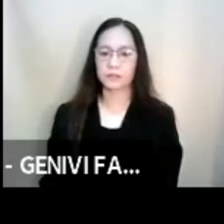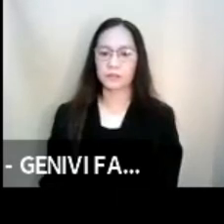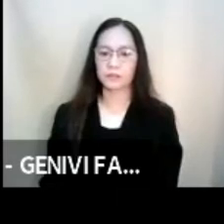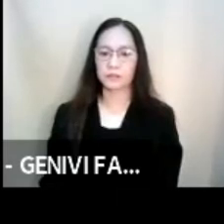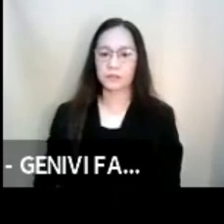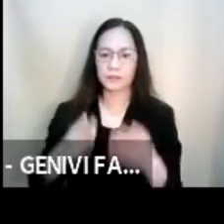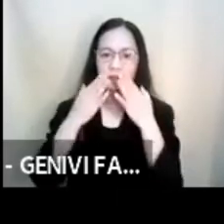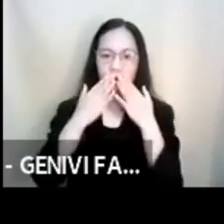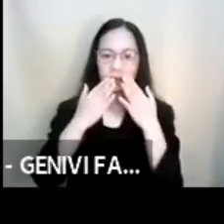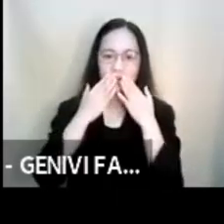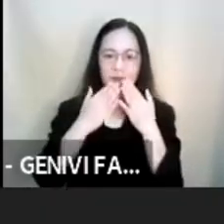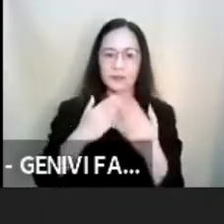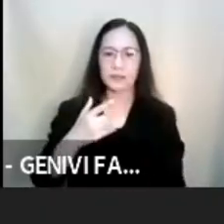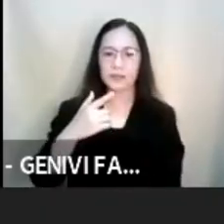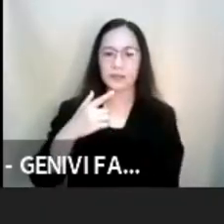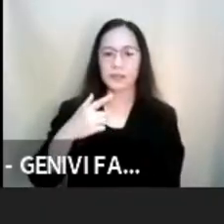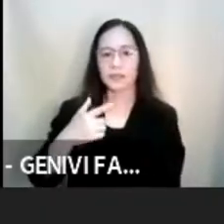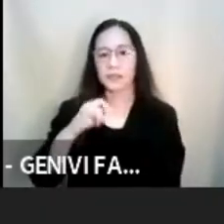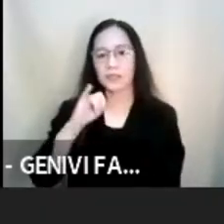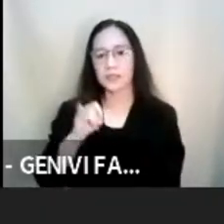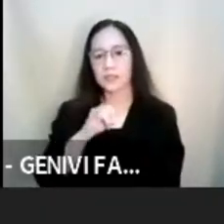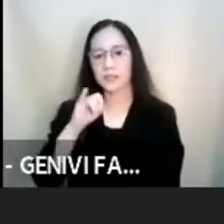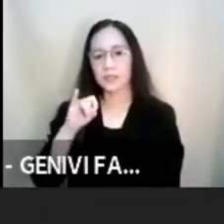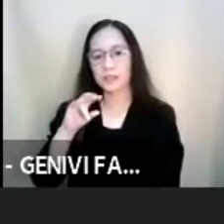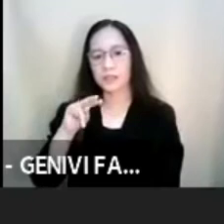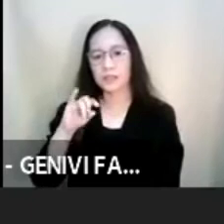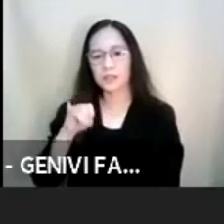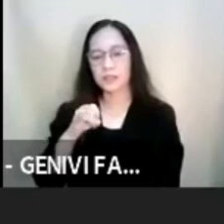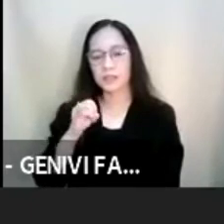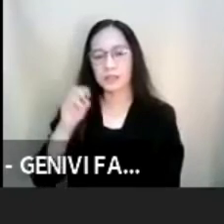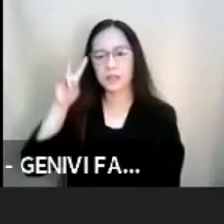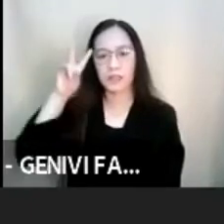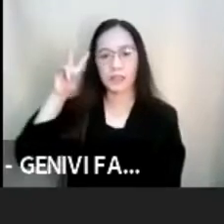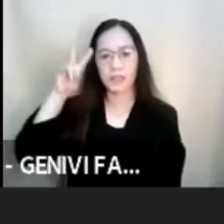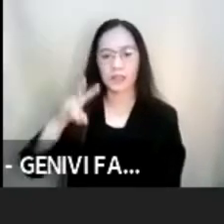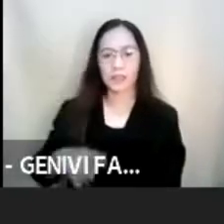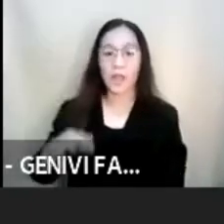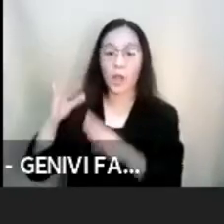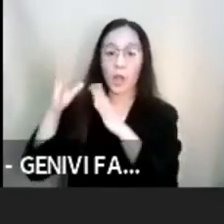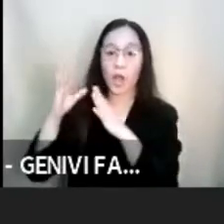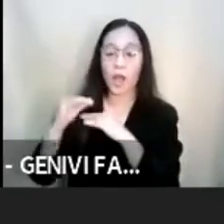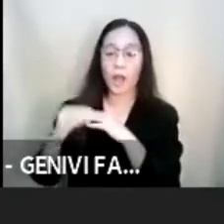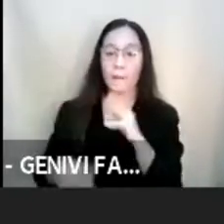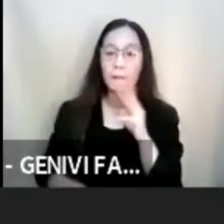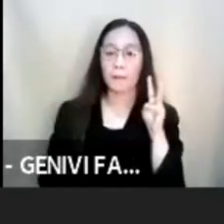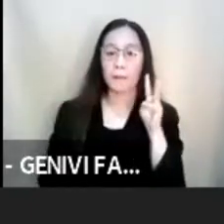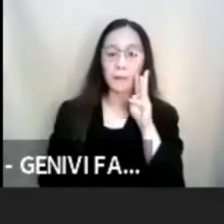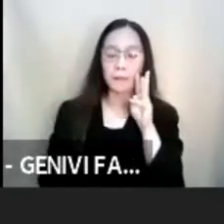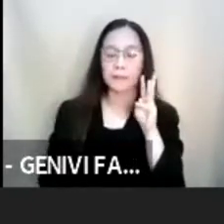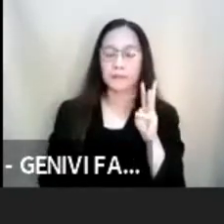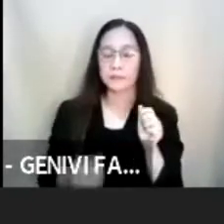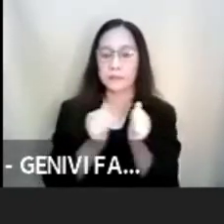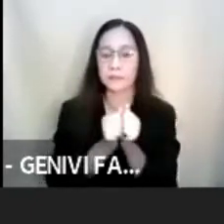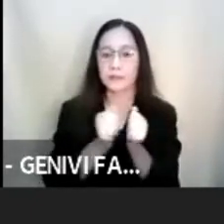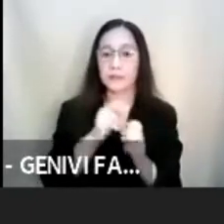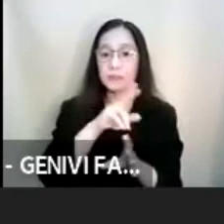Thank you, Miss Jinji, for replaying the video. I hope Mommy Weng is here with us po no, in the